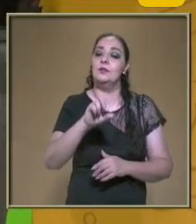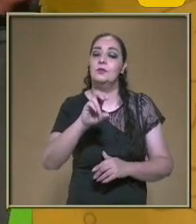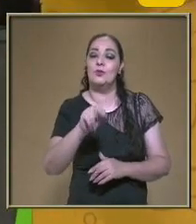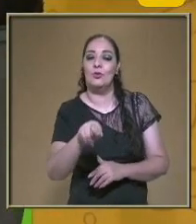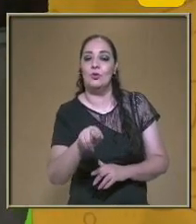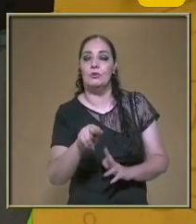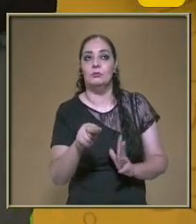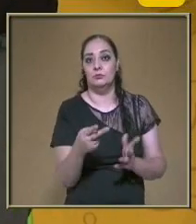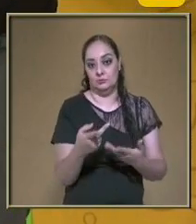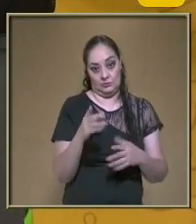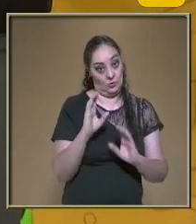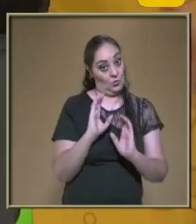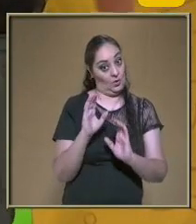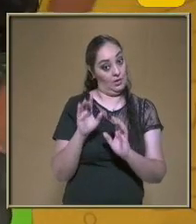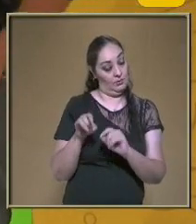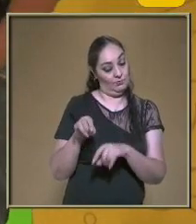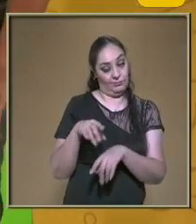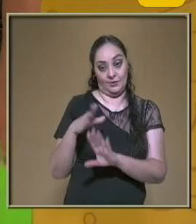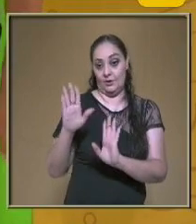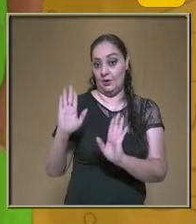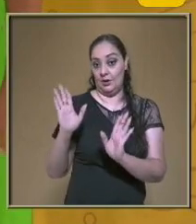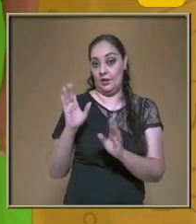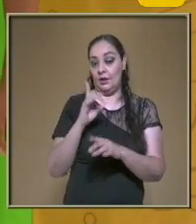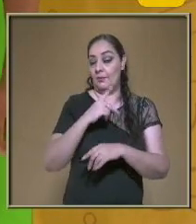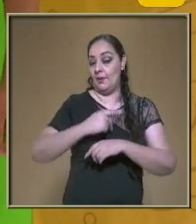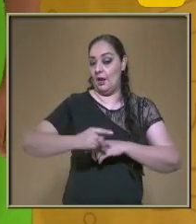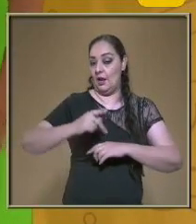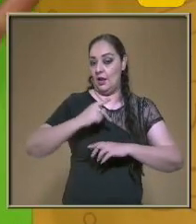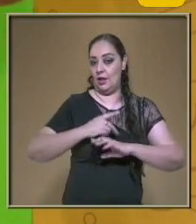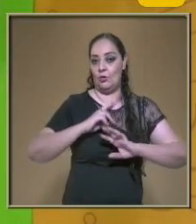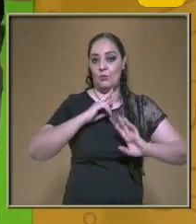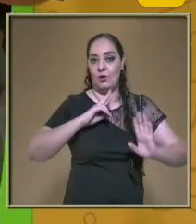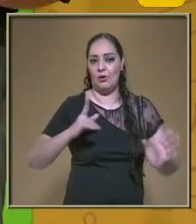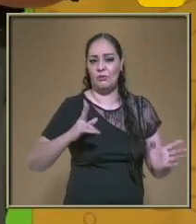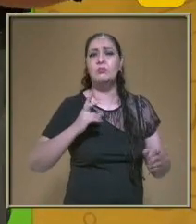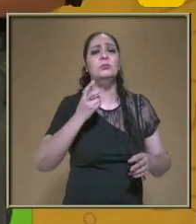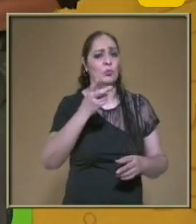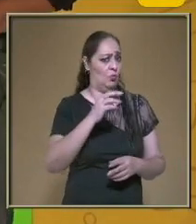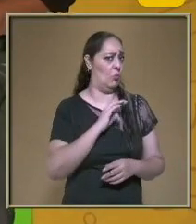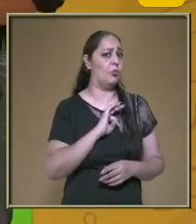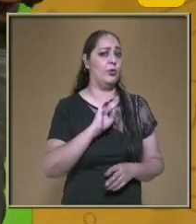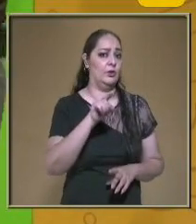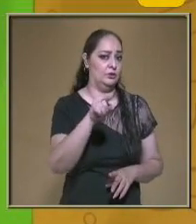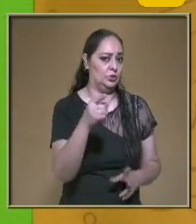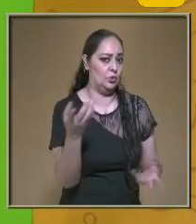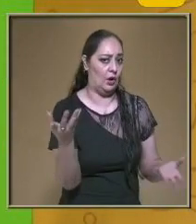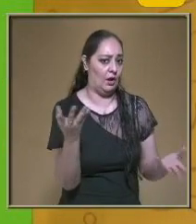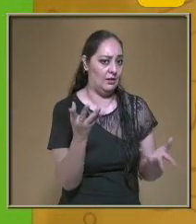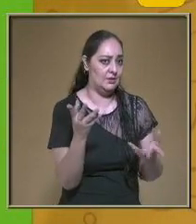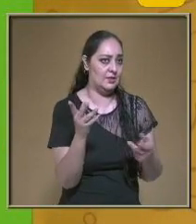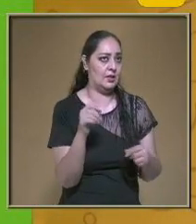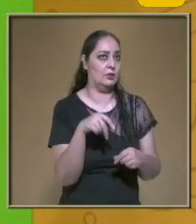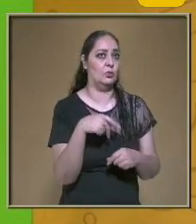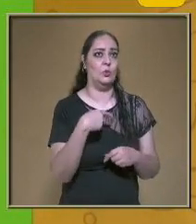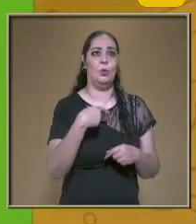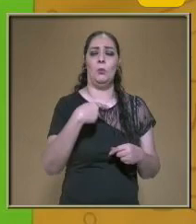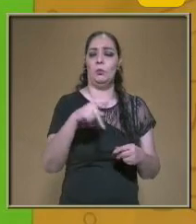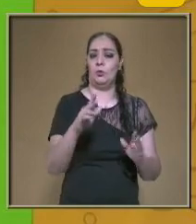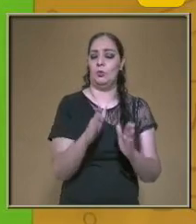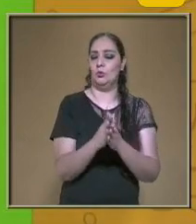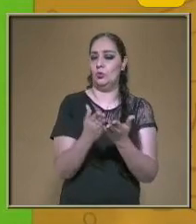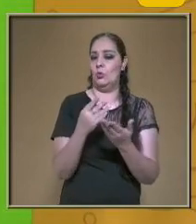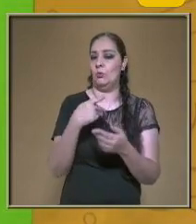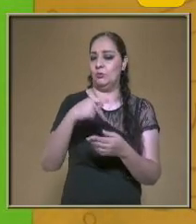recommendation, keep out, go away, okay? So, is that possible for you to create in your notebook your